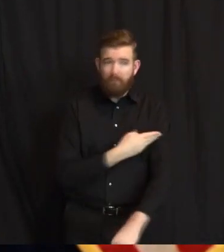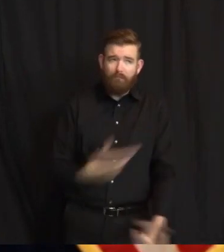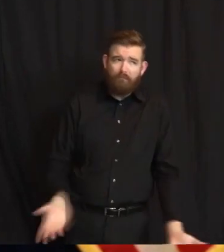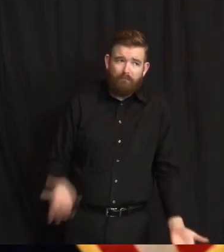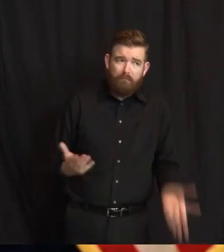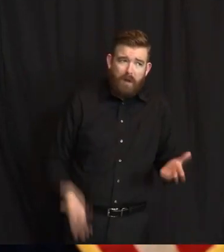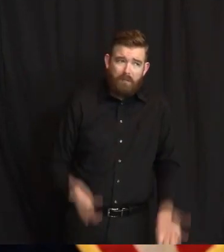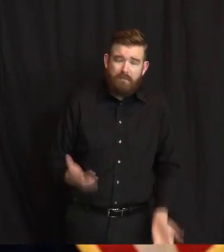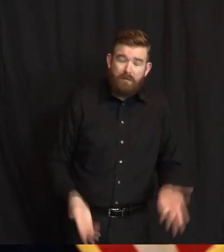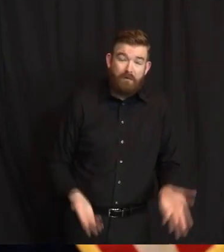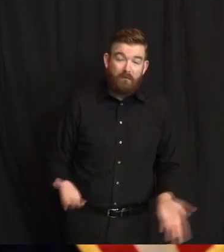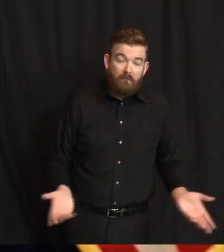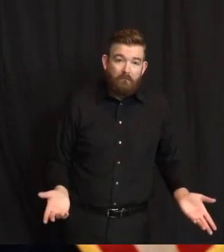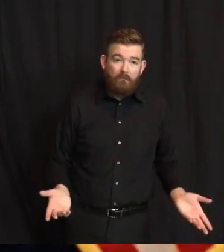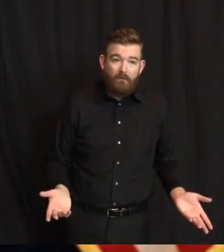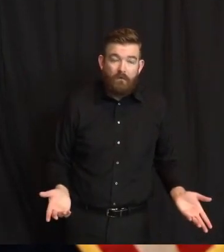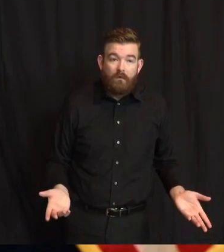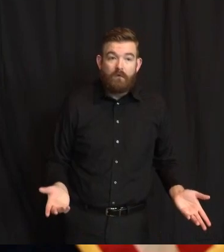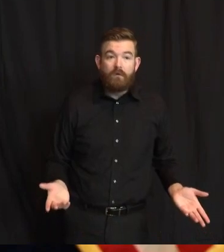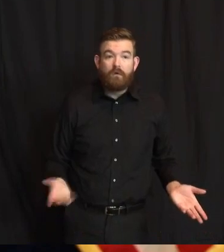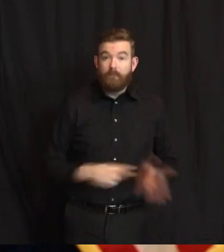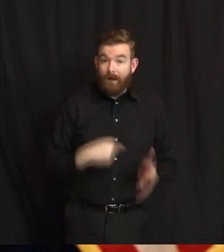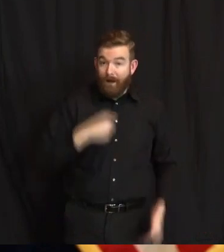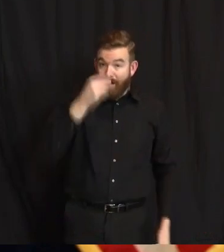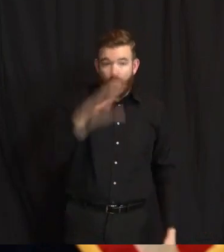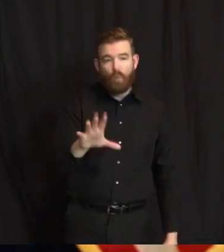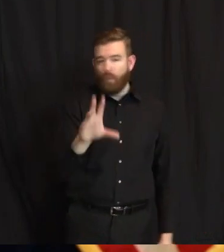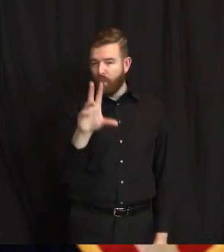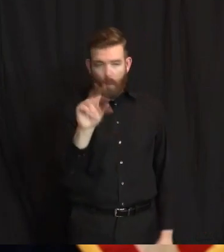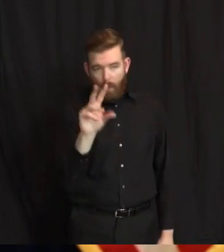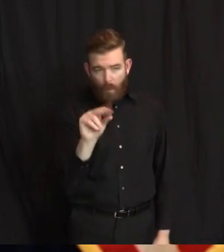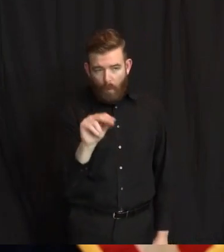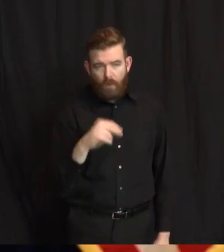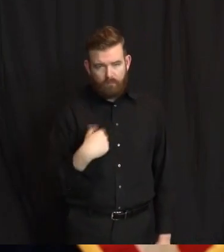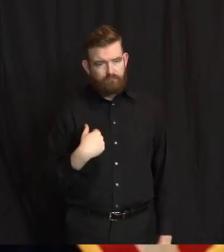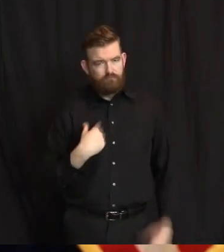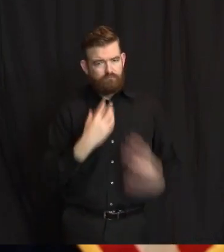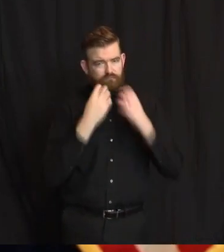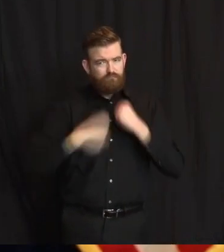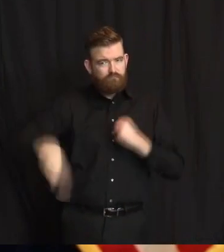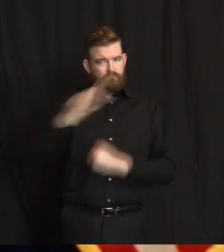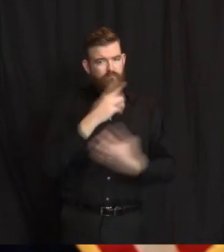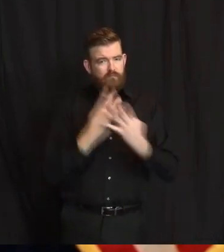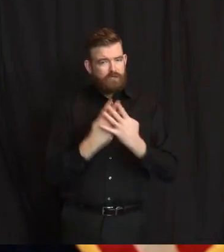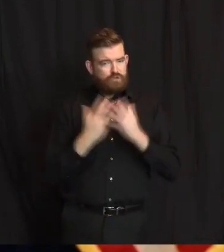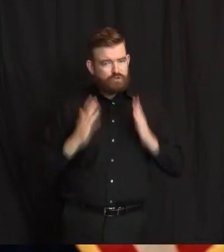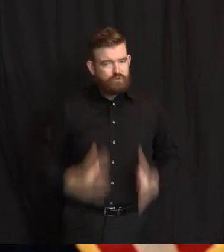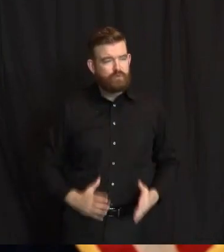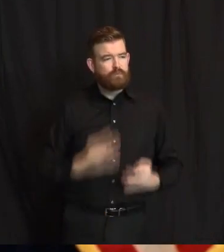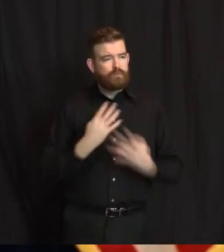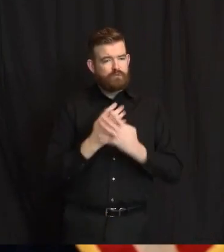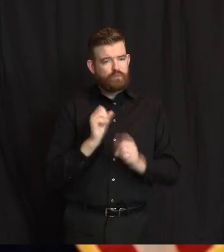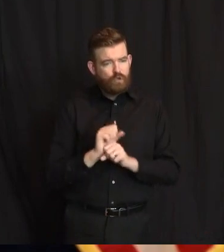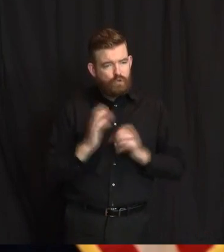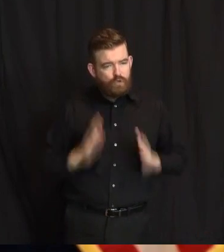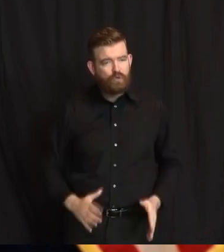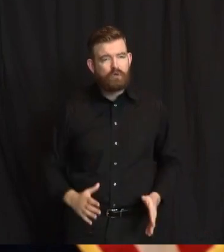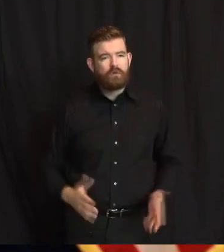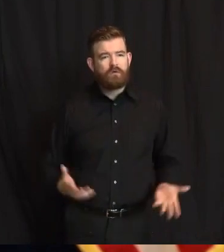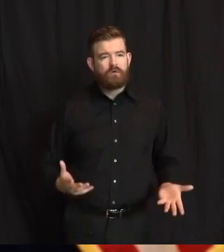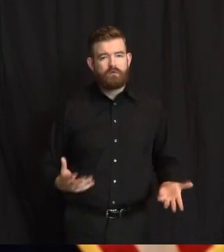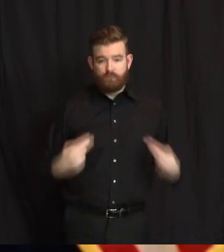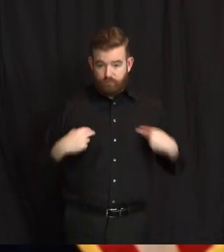we don't care, because as I said, not only do we need to care as one human to another regardless of their circumstance, but we don't break the back. A more